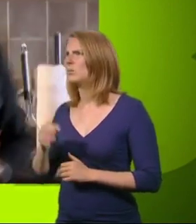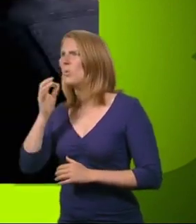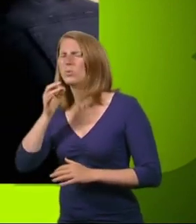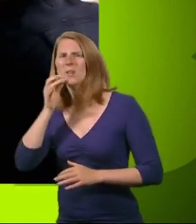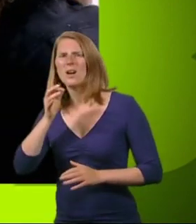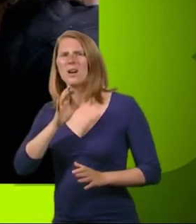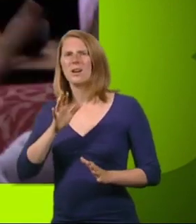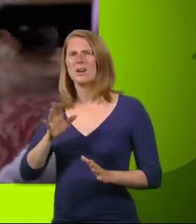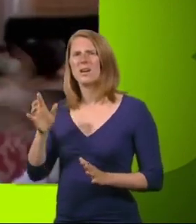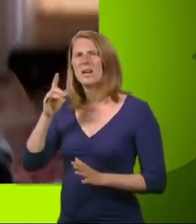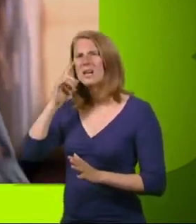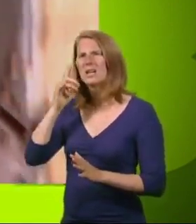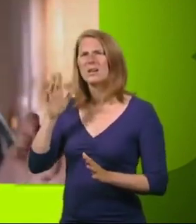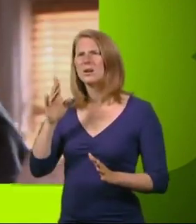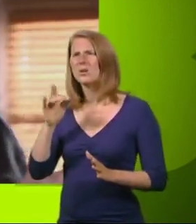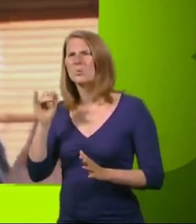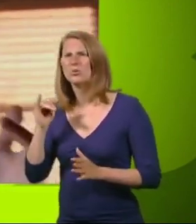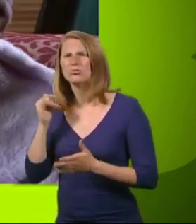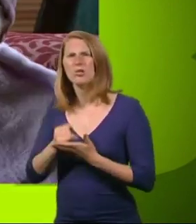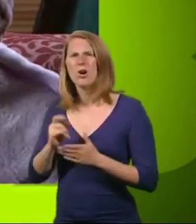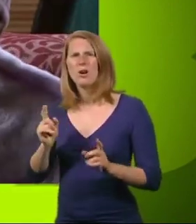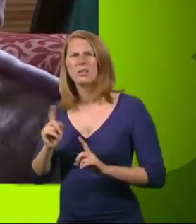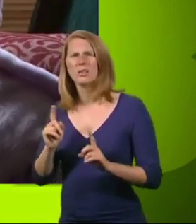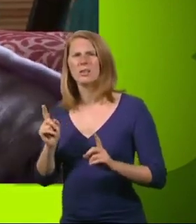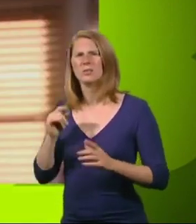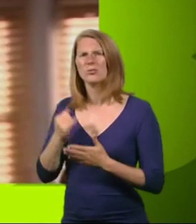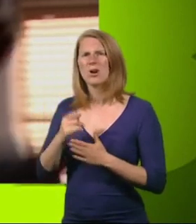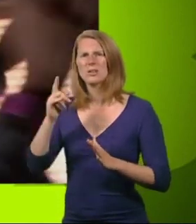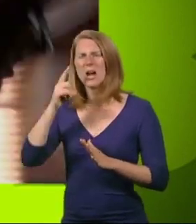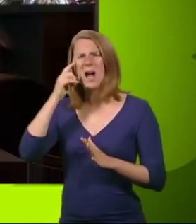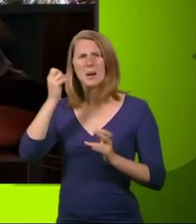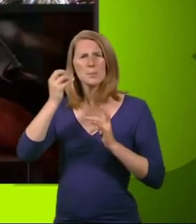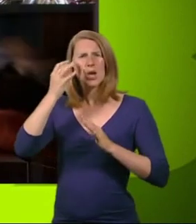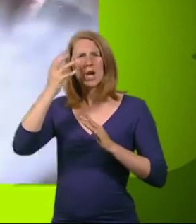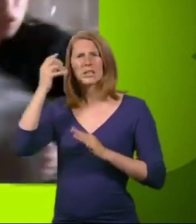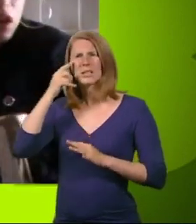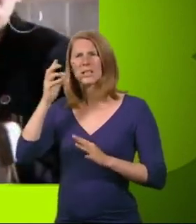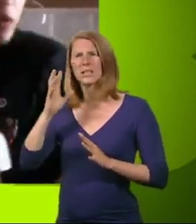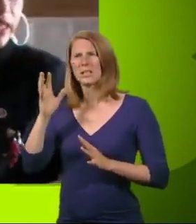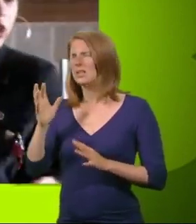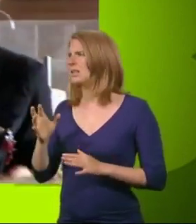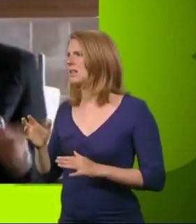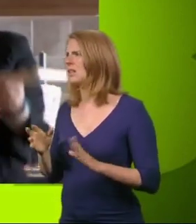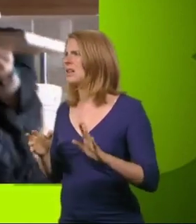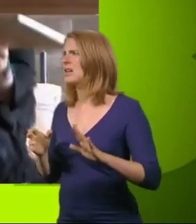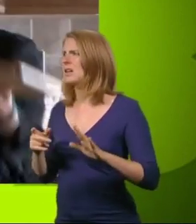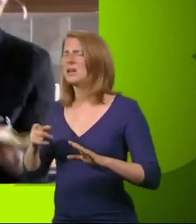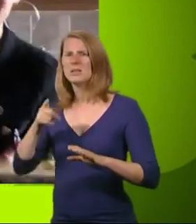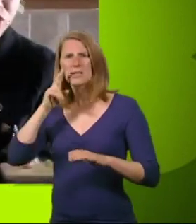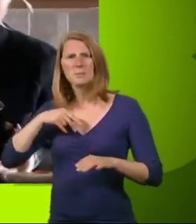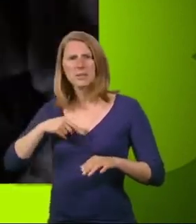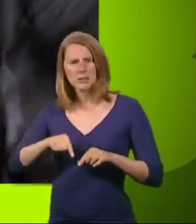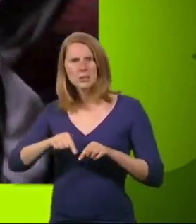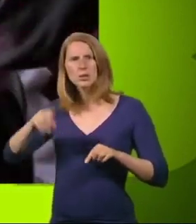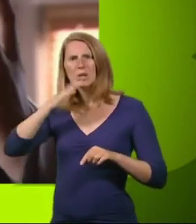Hey, what's wrong? Carmen, what have you done? My eyes are burning. I haven't done nothing. Ow. Oh, you idiots! You saw me chopping